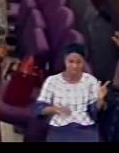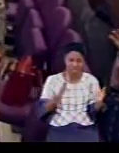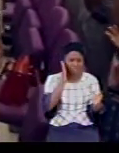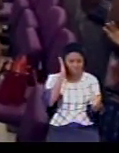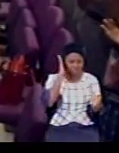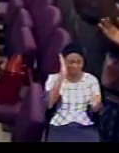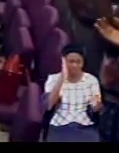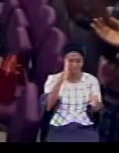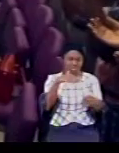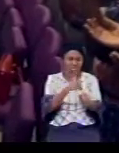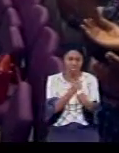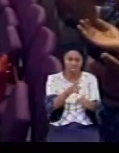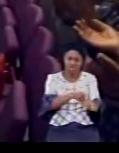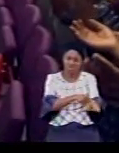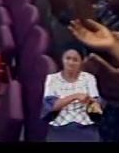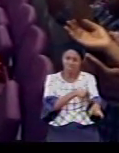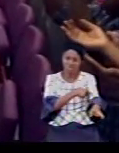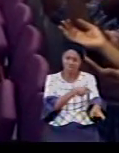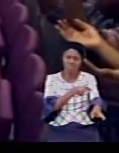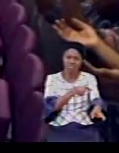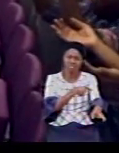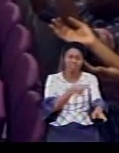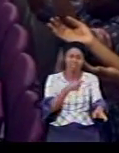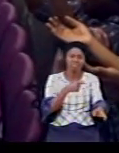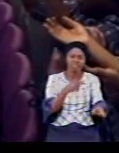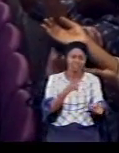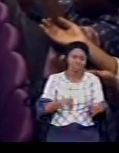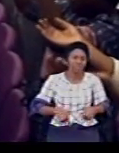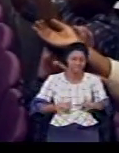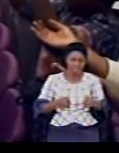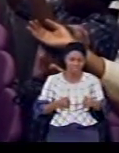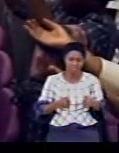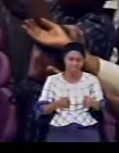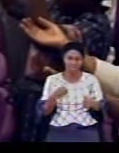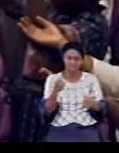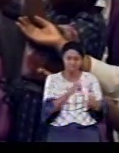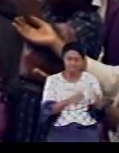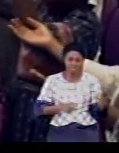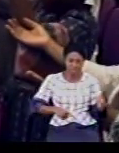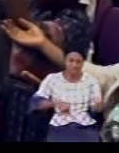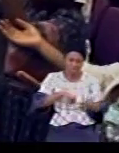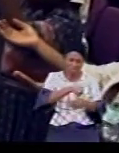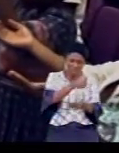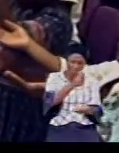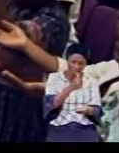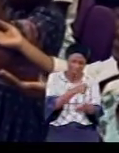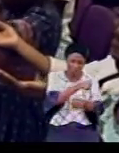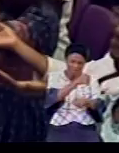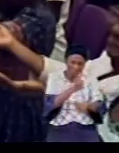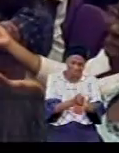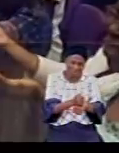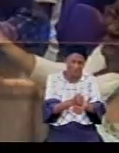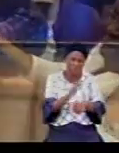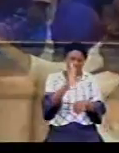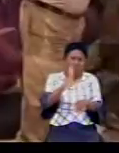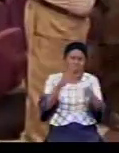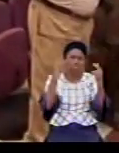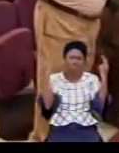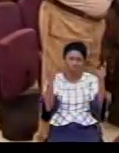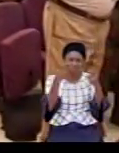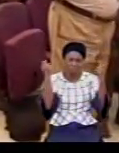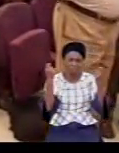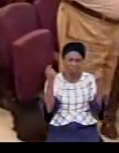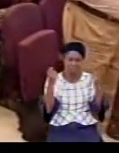your joy. The Lord confirm your victory. The Lord prolong all the